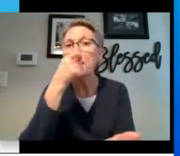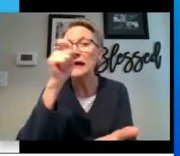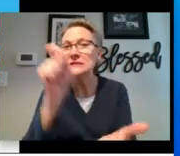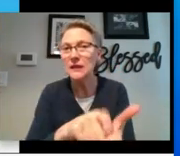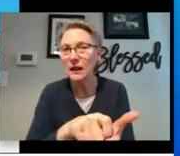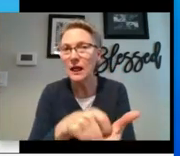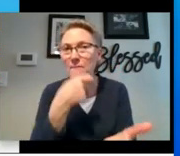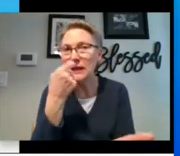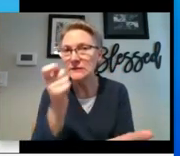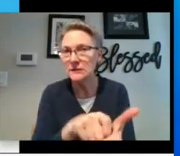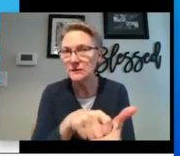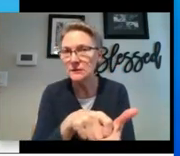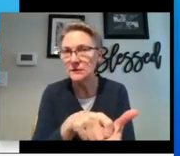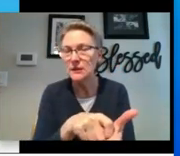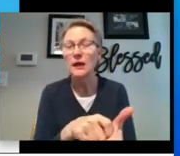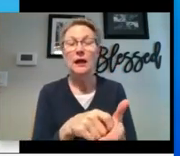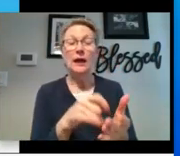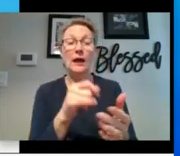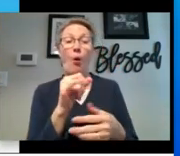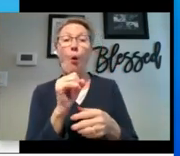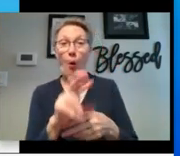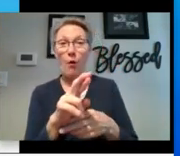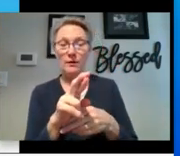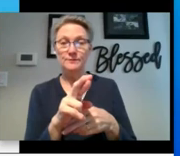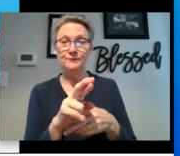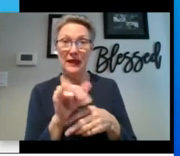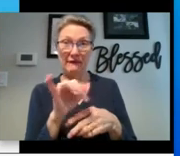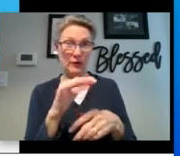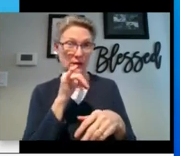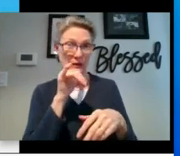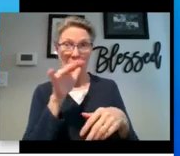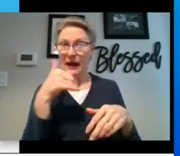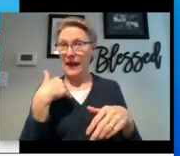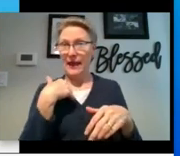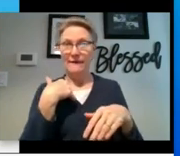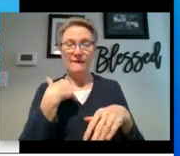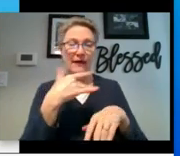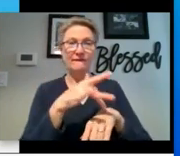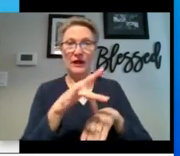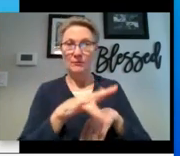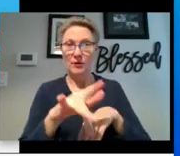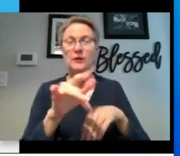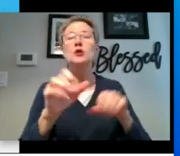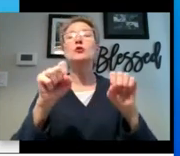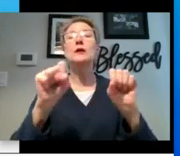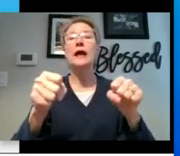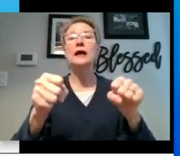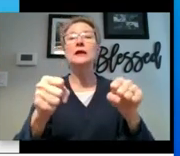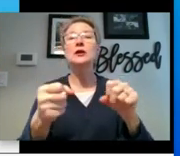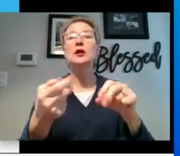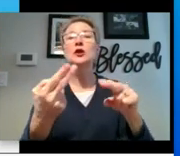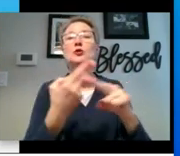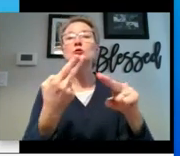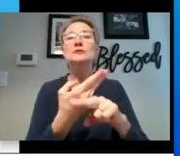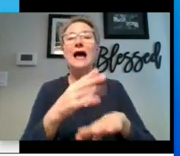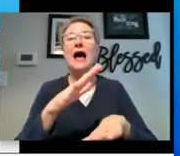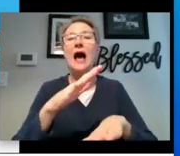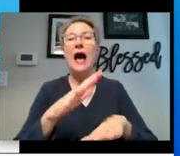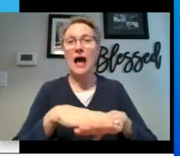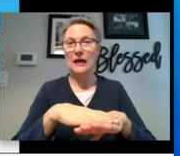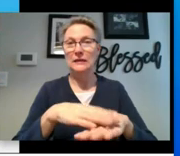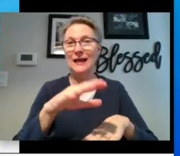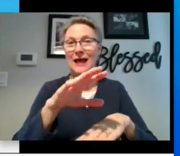not have access to a paper pencil graph paper, that's totally okay. You can use the online graph paper that